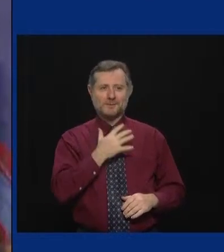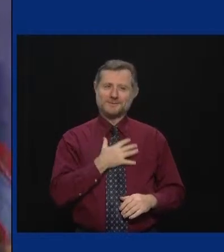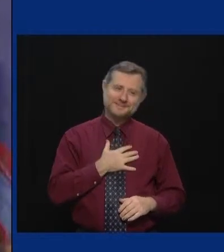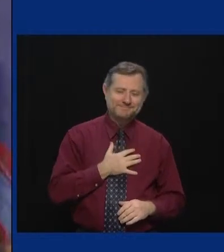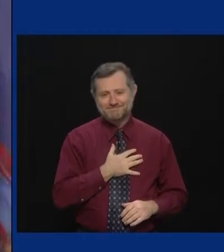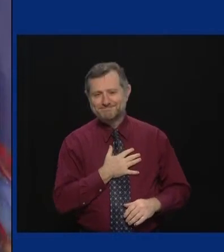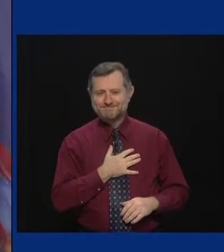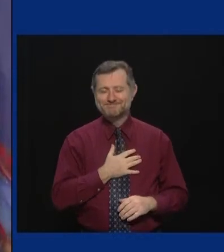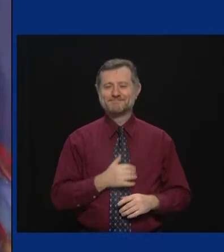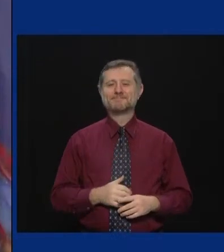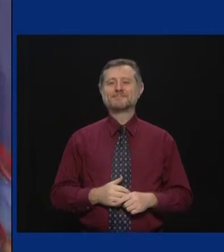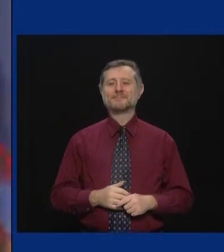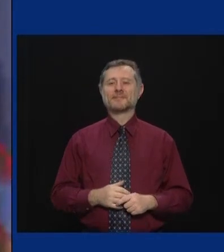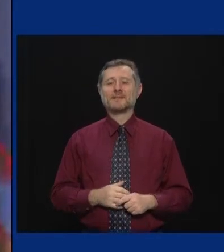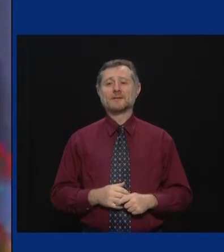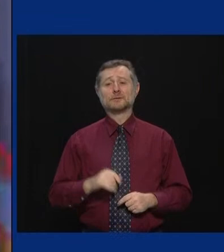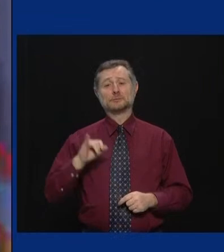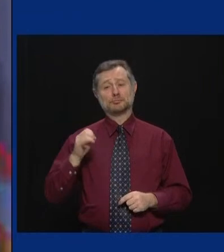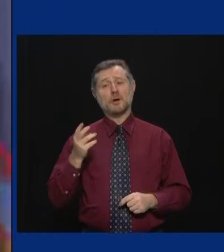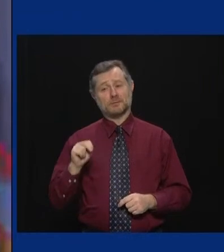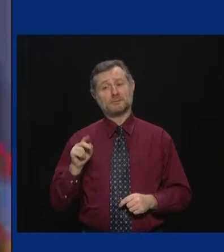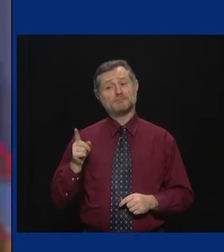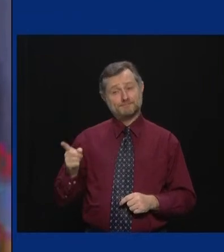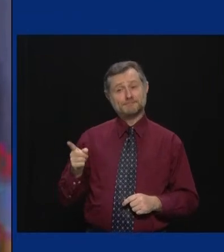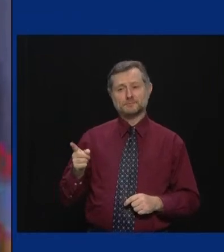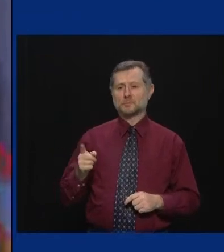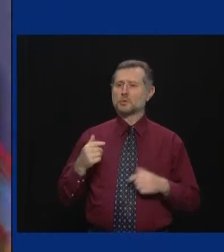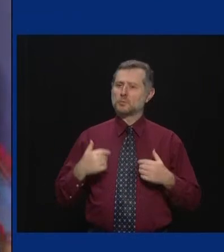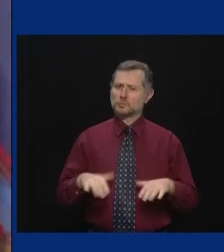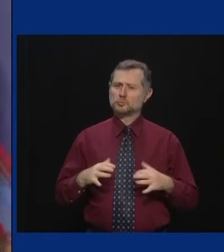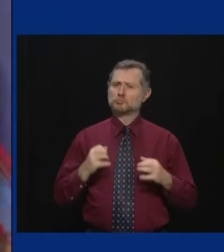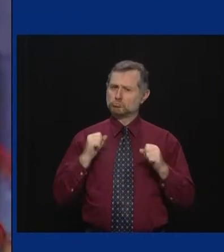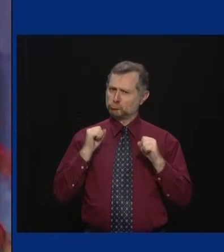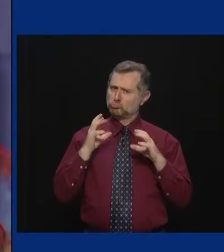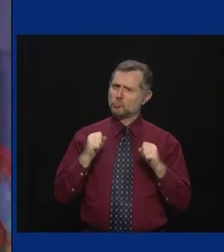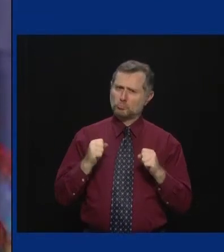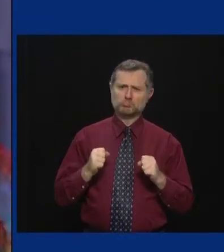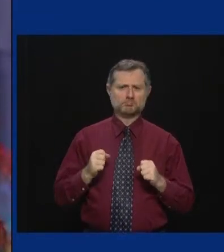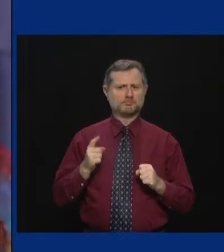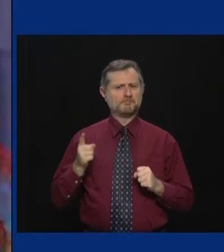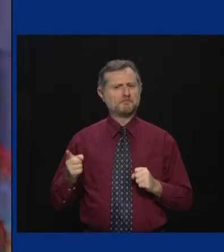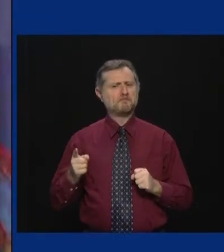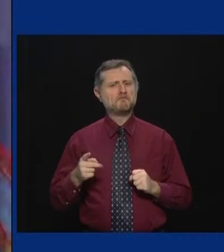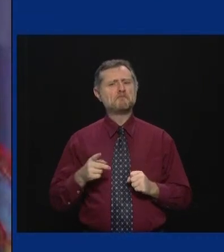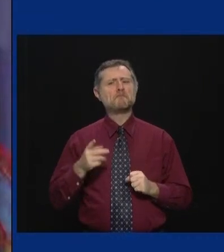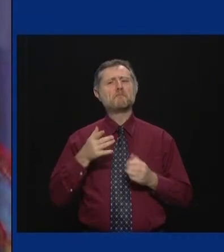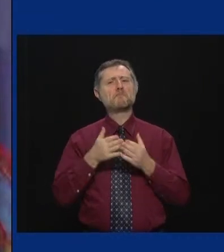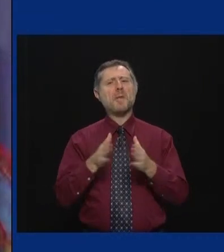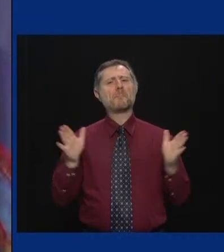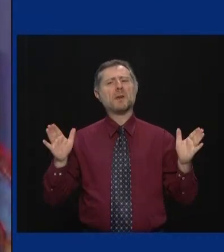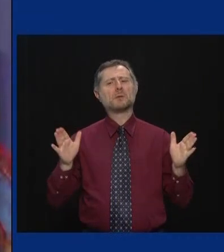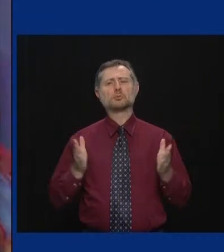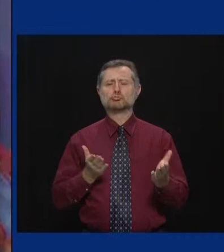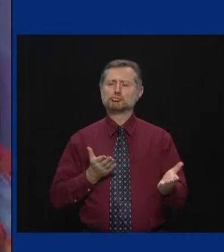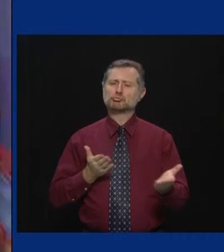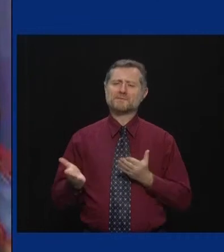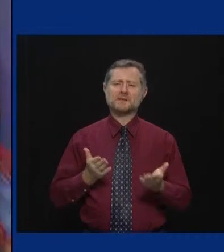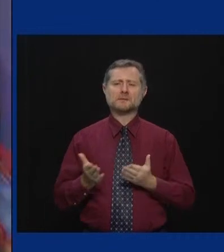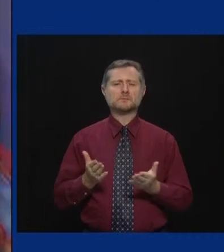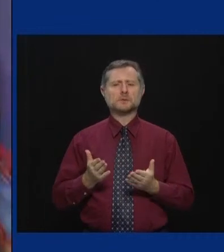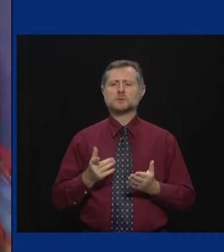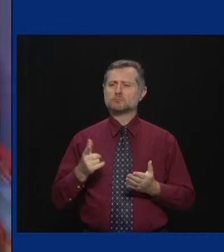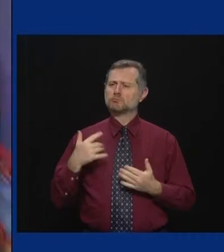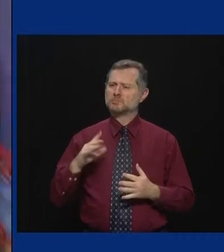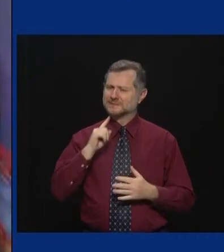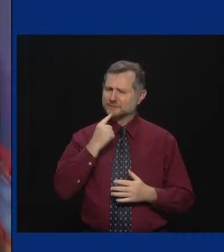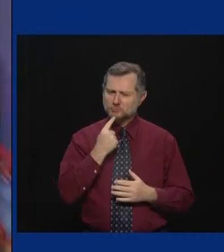of the state. And John, you have been an extraordinary public servant for many years, taking so seriously the responsibility